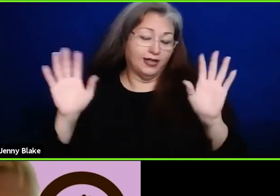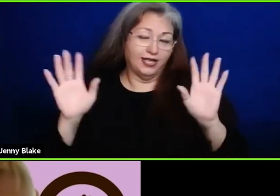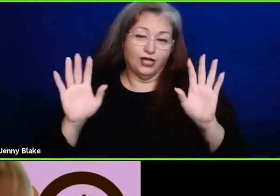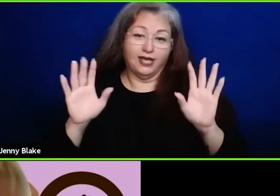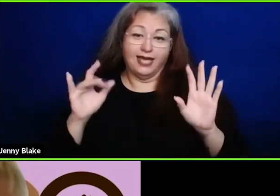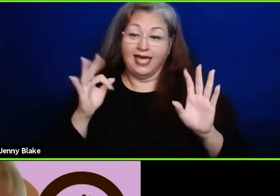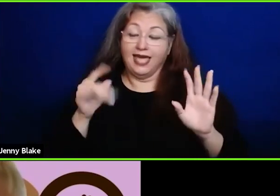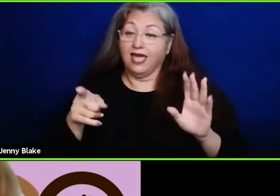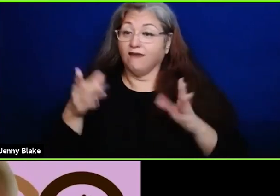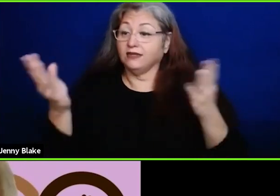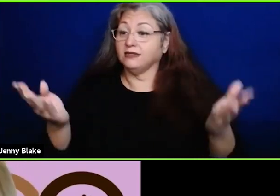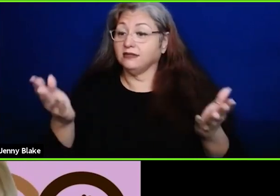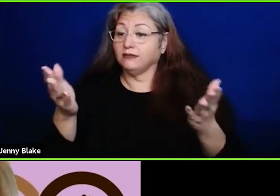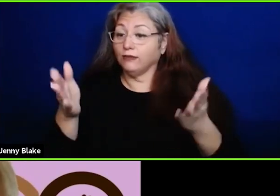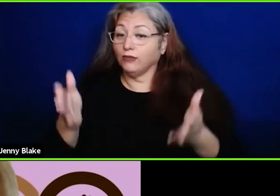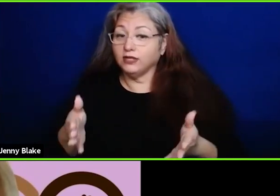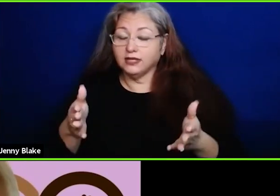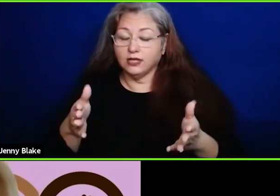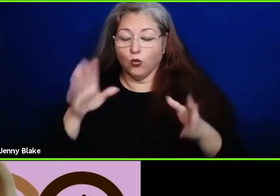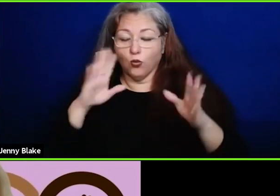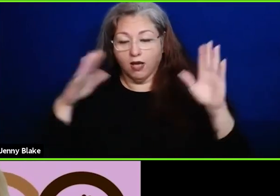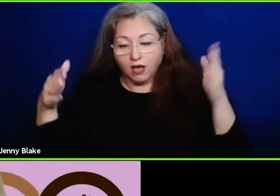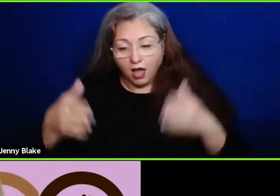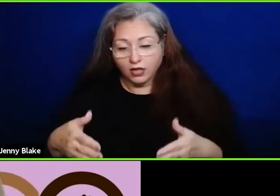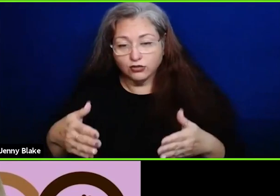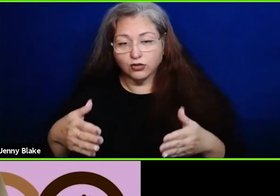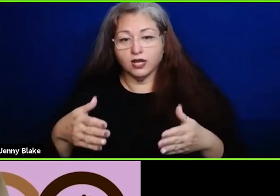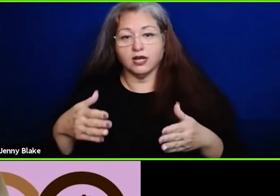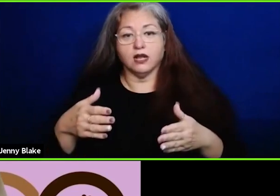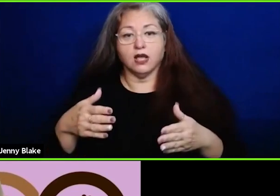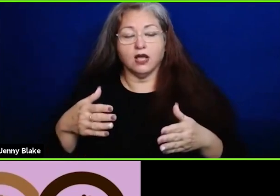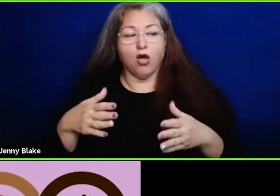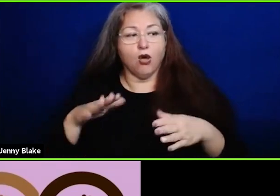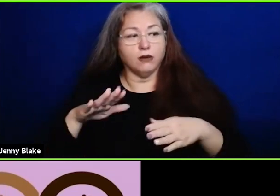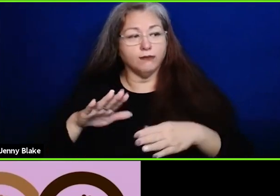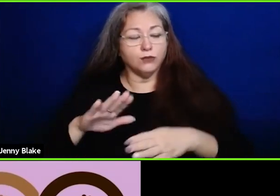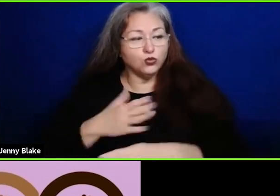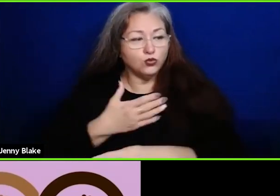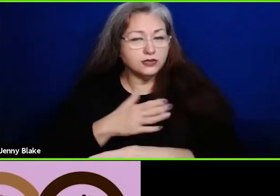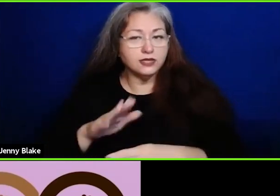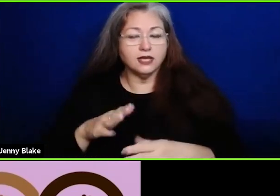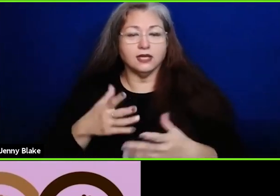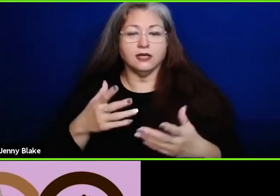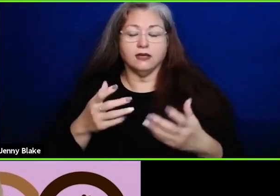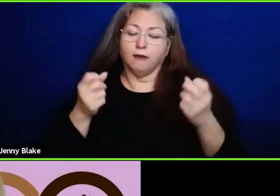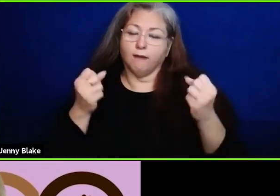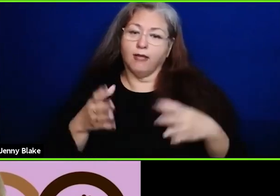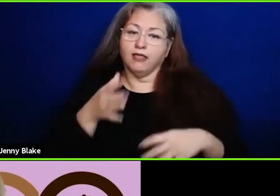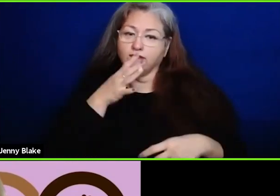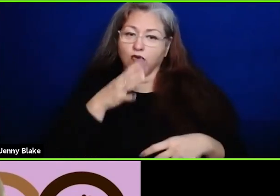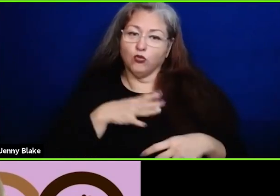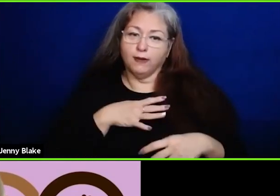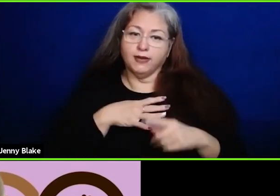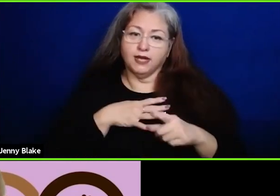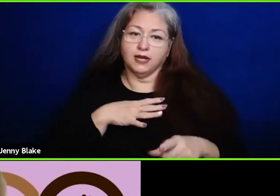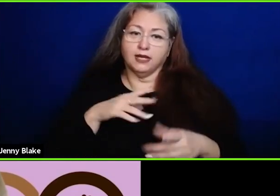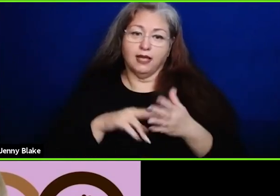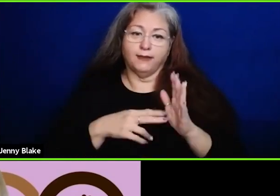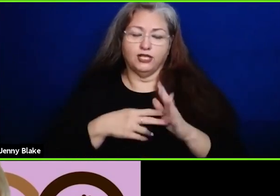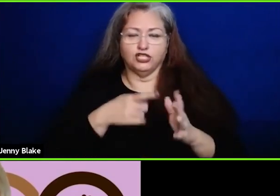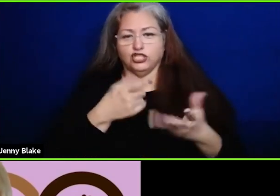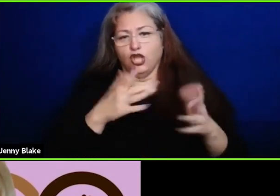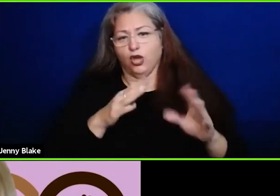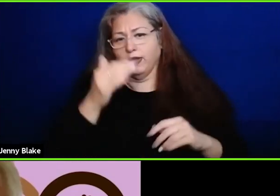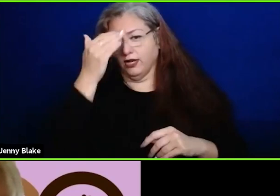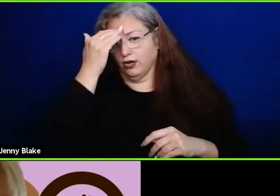somebody concentrates on music, on loving women, that means she already knows